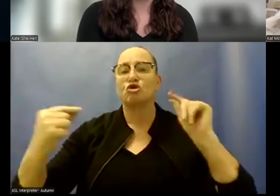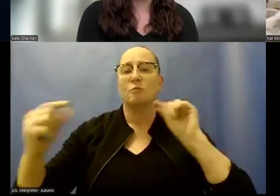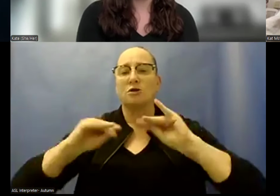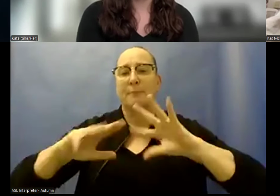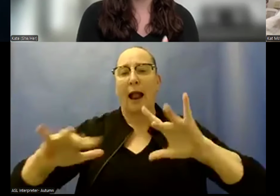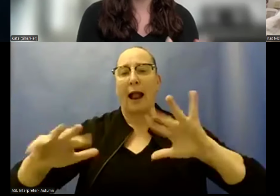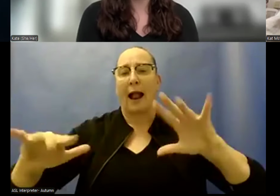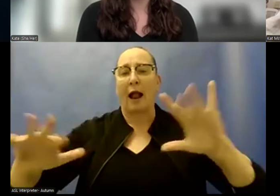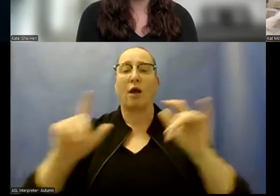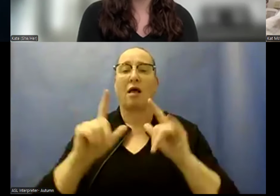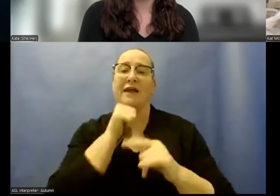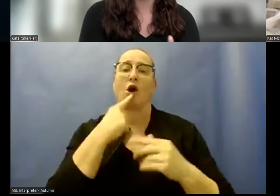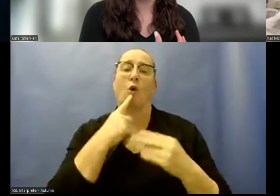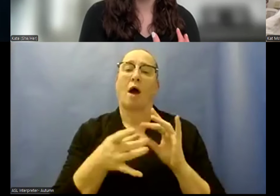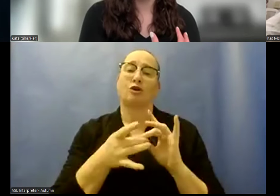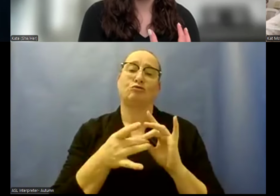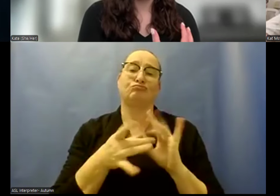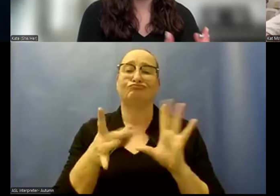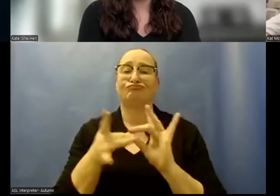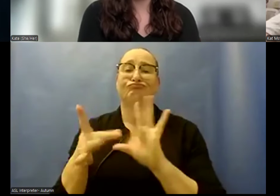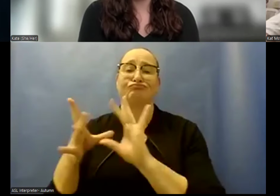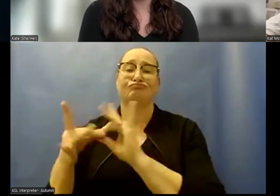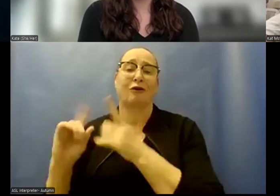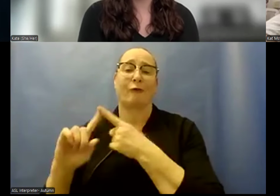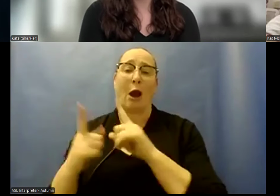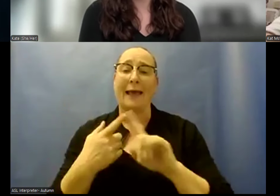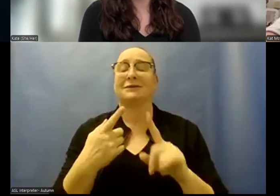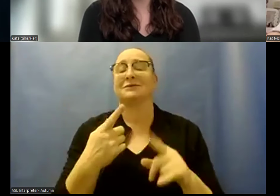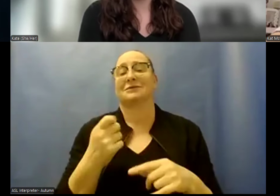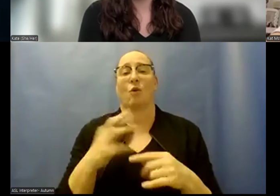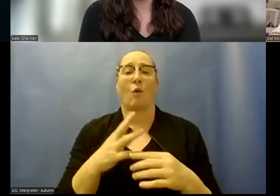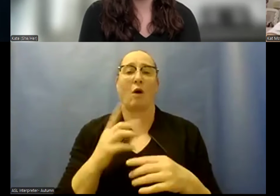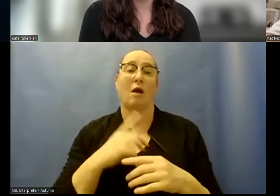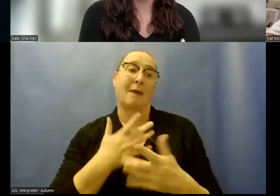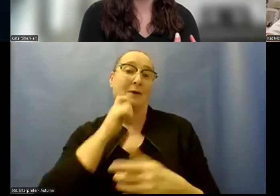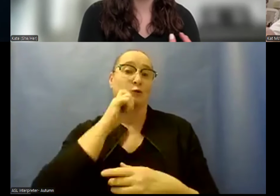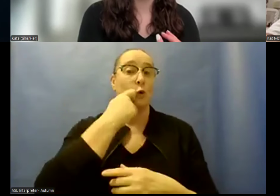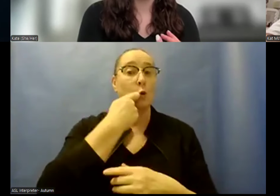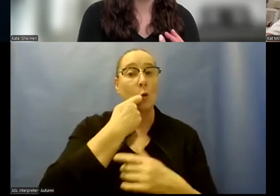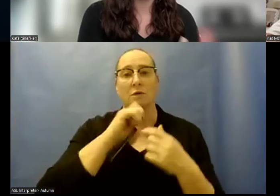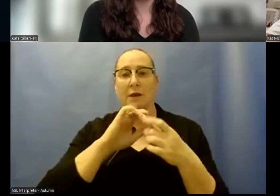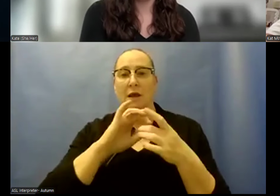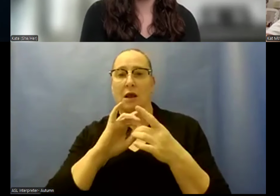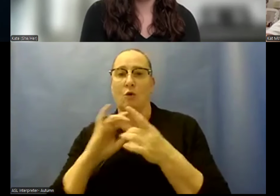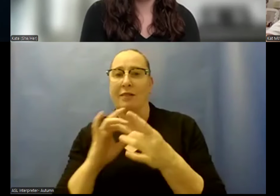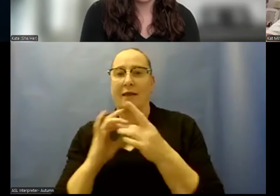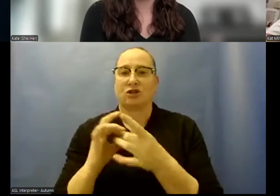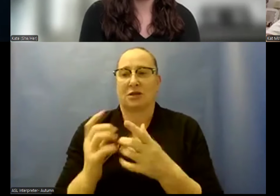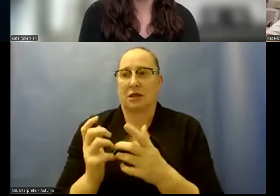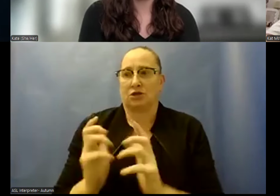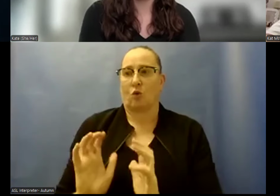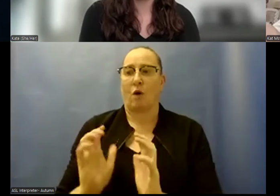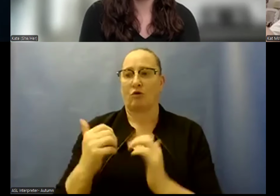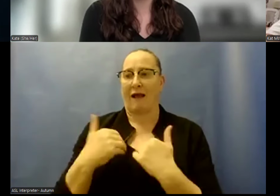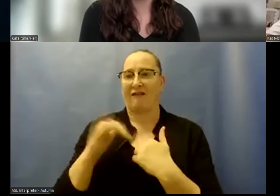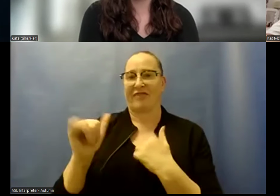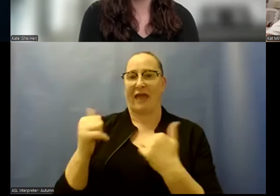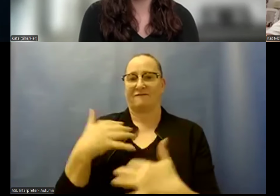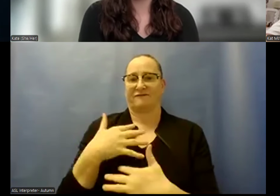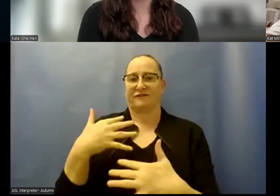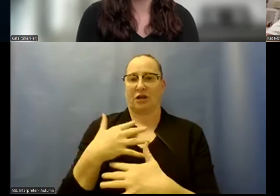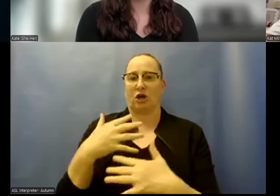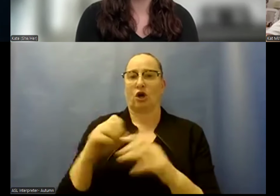or they don't want to lose friendships, or maybe, you know, it's really cool to be in a relationship. And so they don't want to have that fear of getting